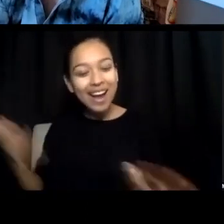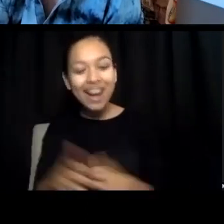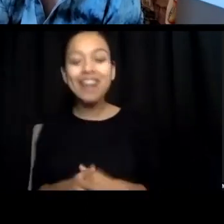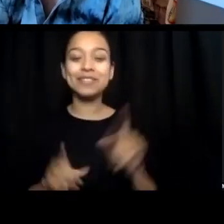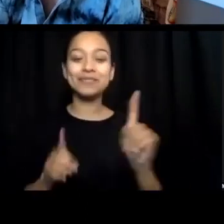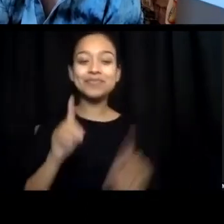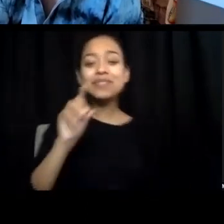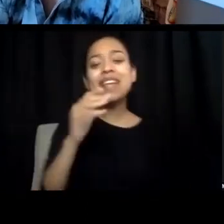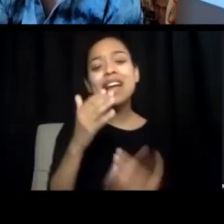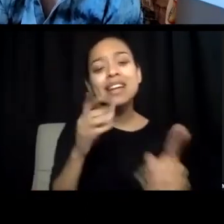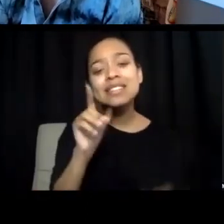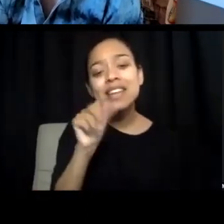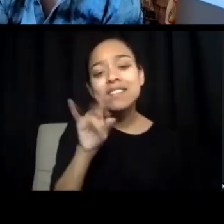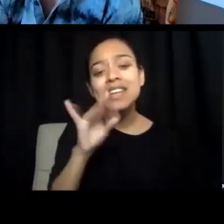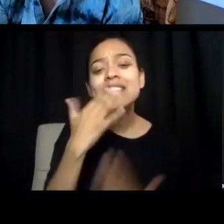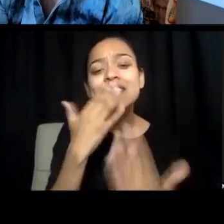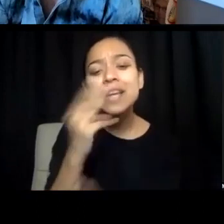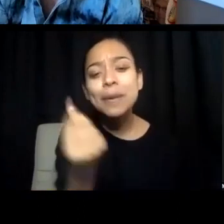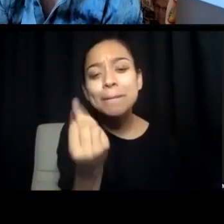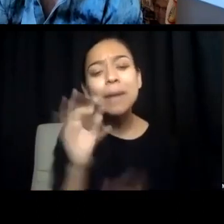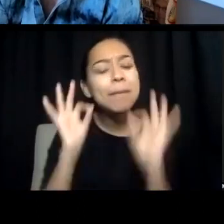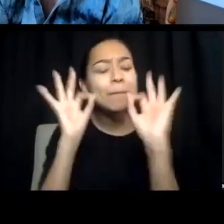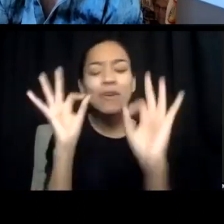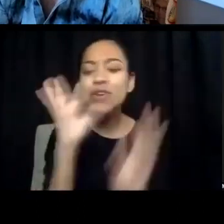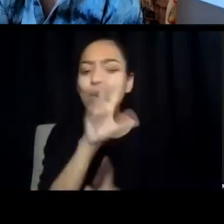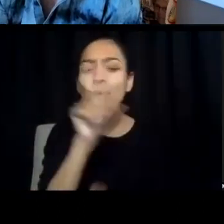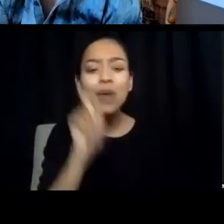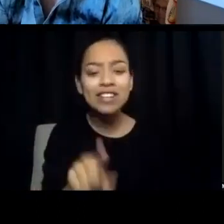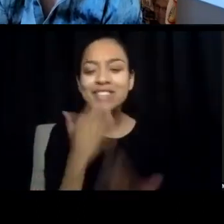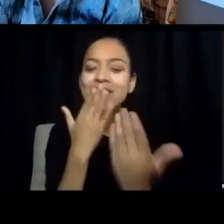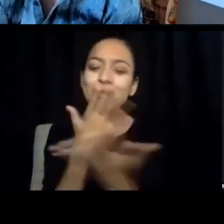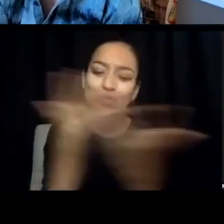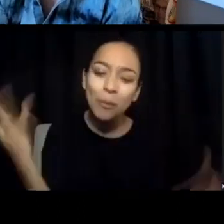you, Megan. That was what perfect questions. Thank you.